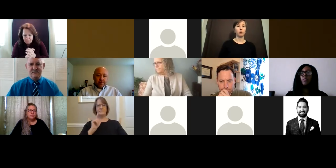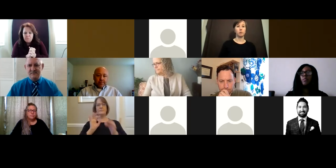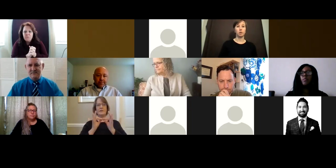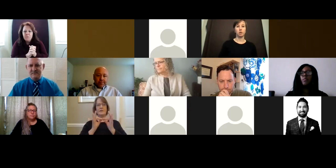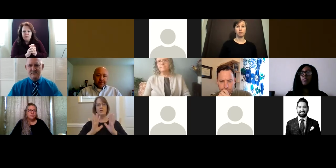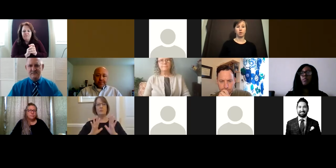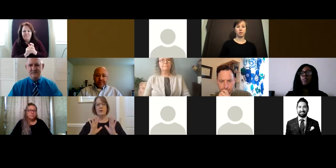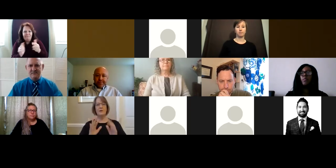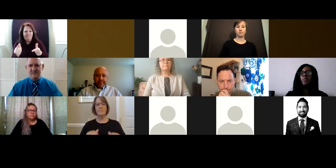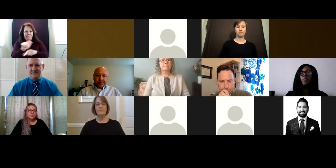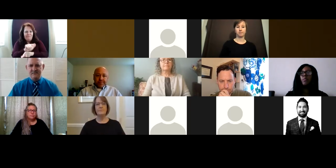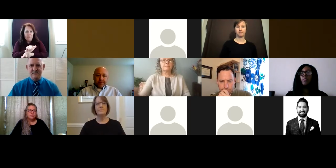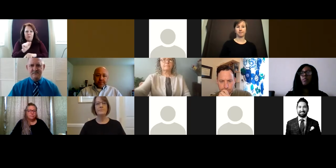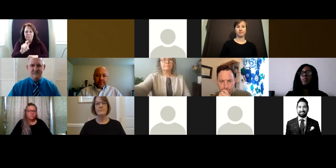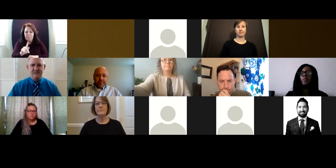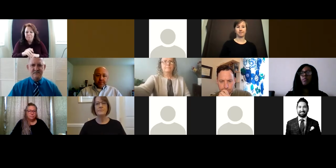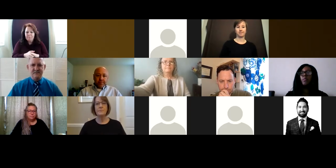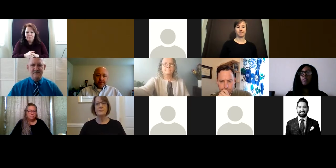We'll go switch interpreters.